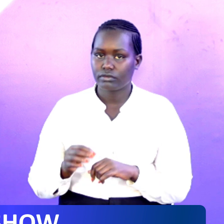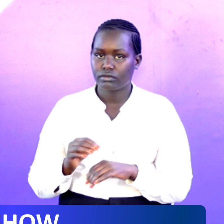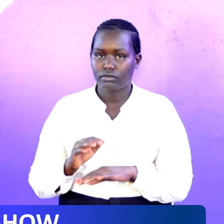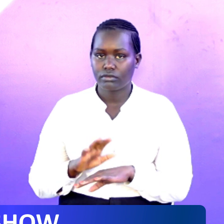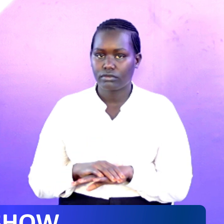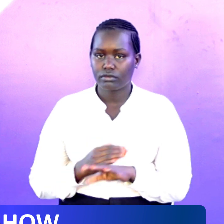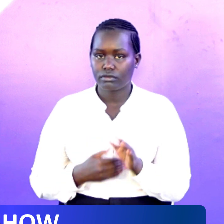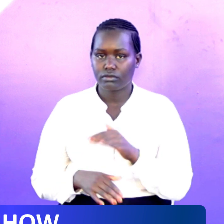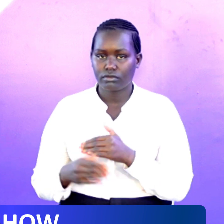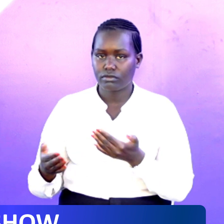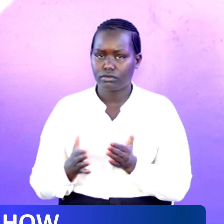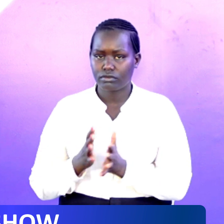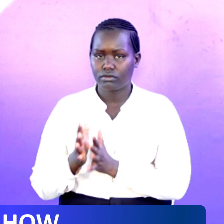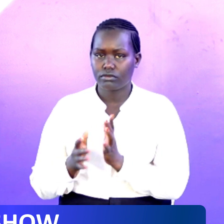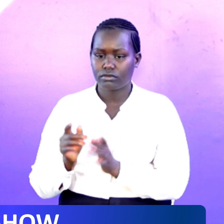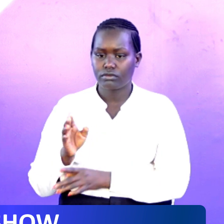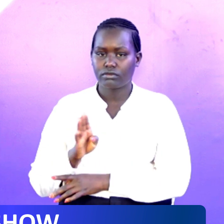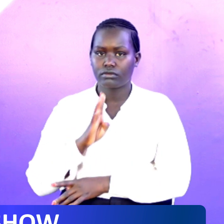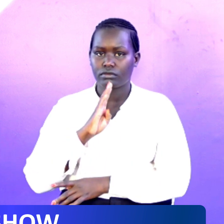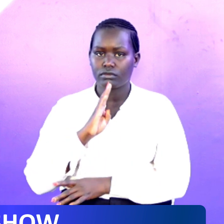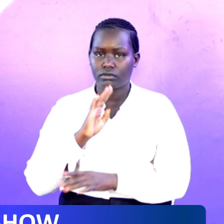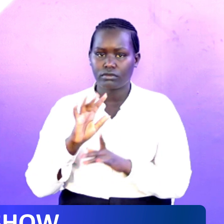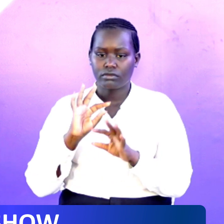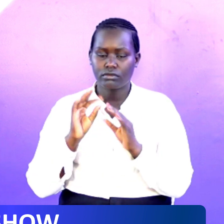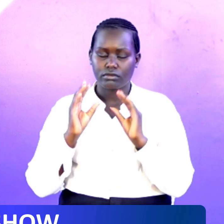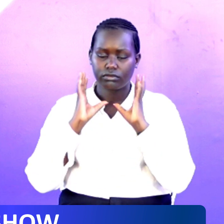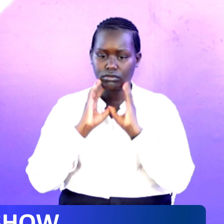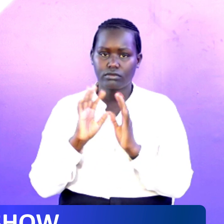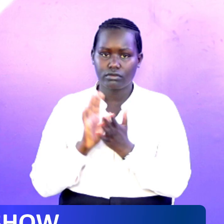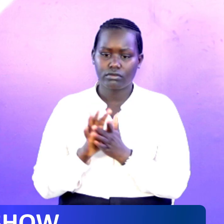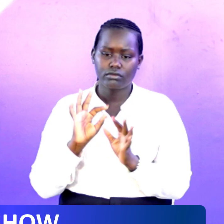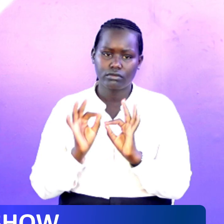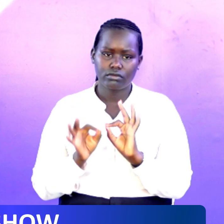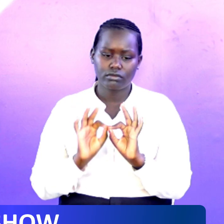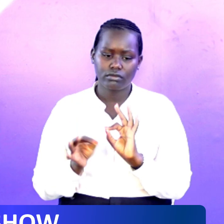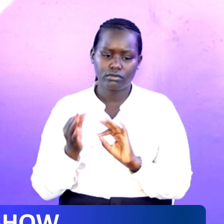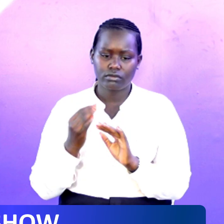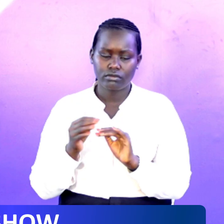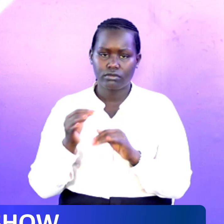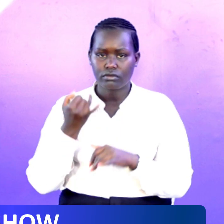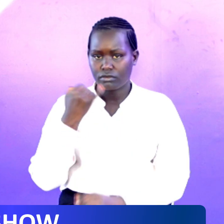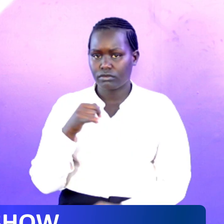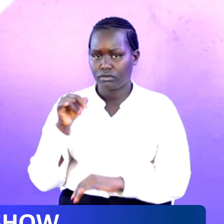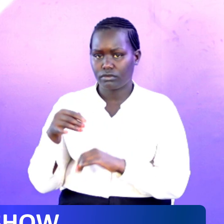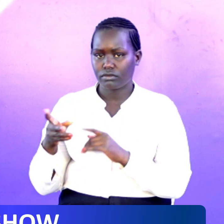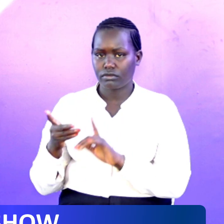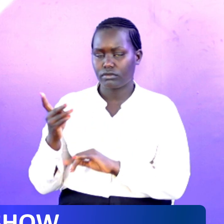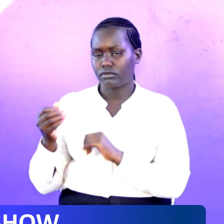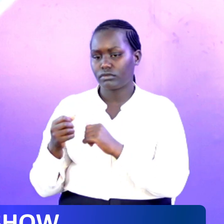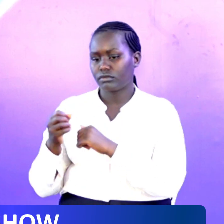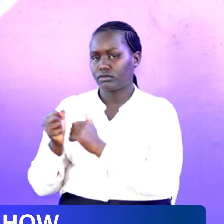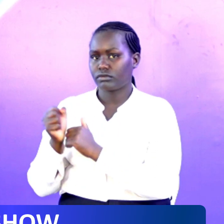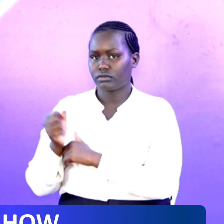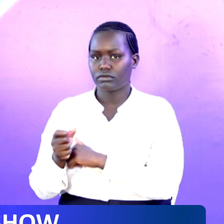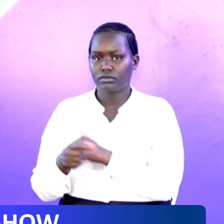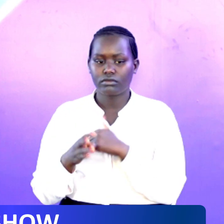breakfast with me, Alan Hubbard. And sign language interpreter this morning is Chabi Watt. Today is the 15th day of September. The